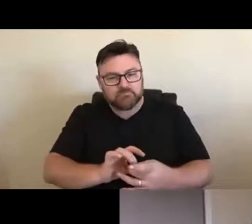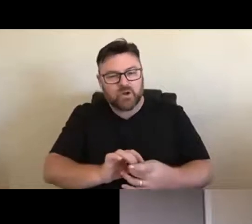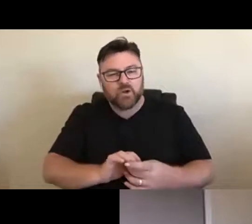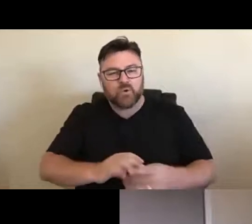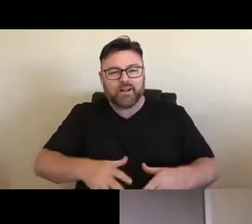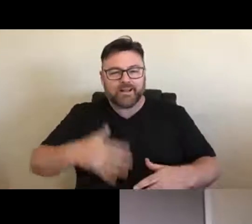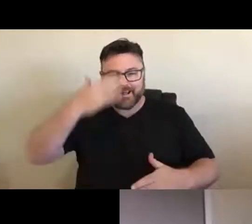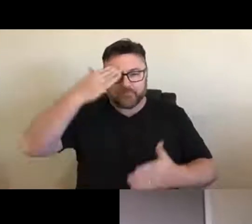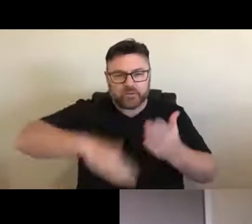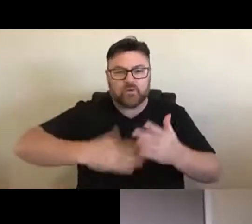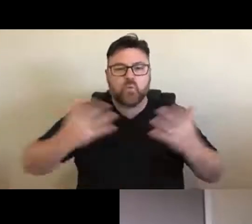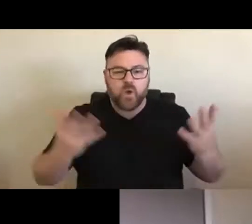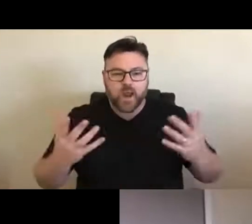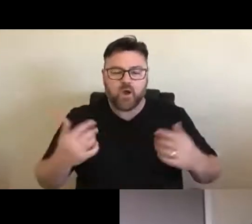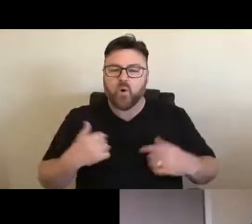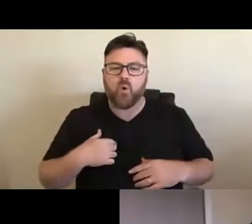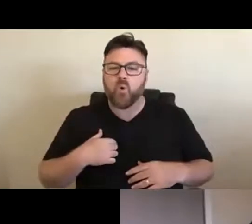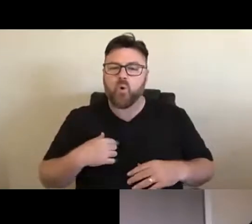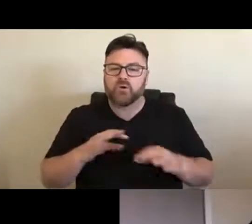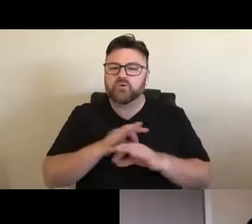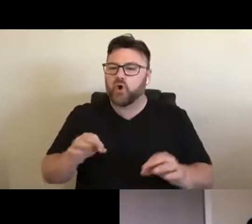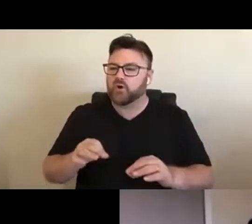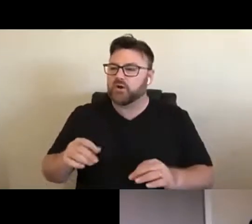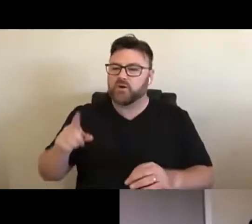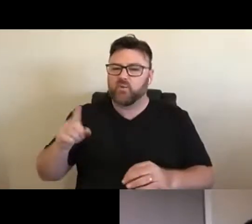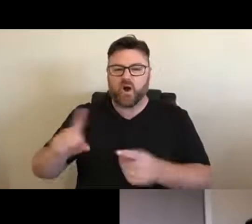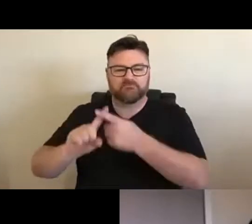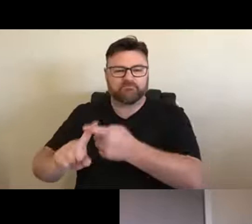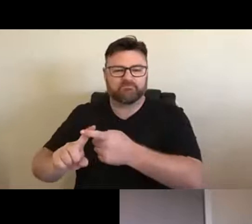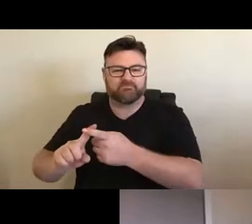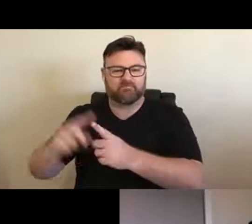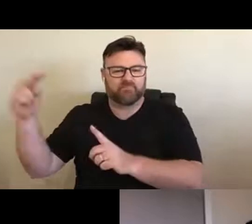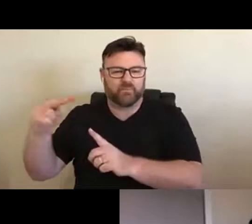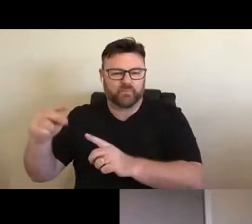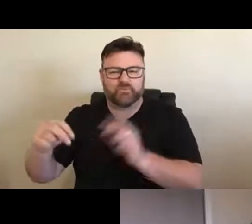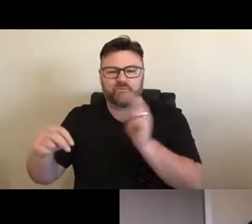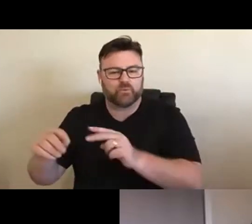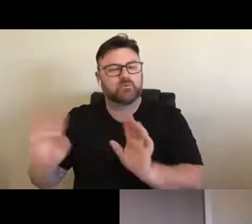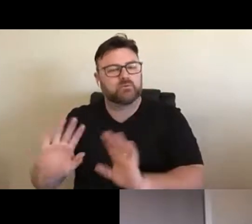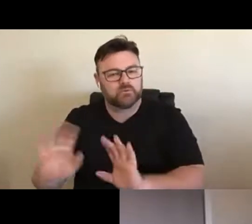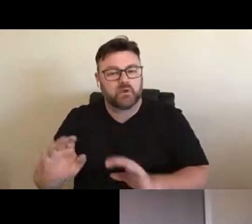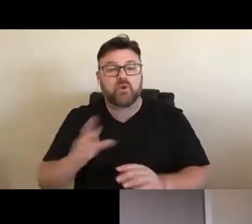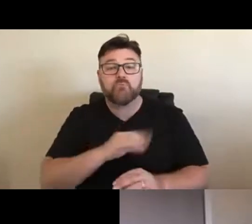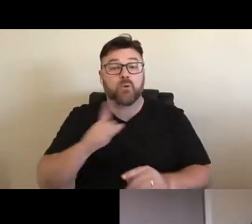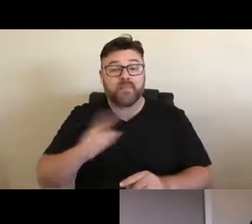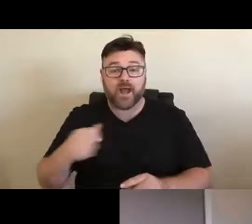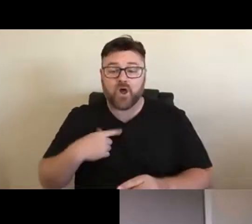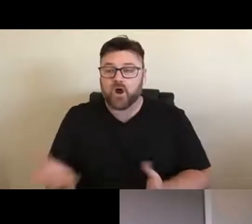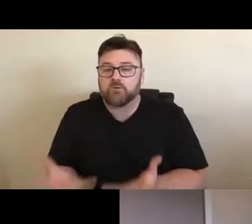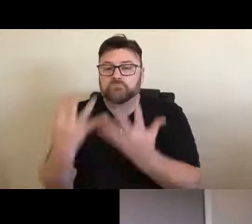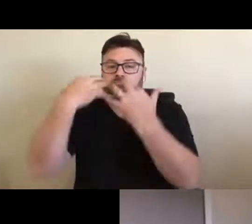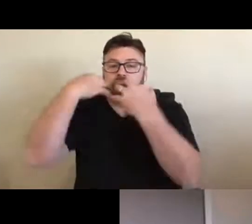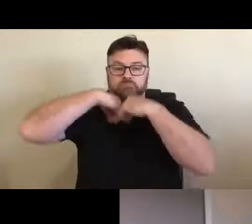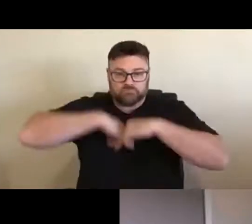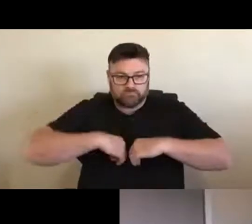than, say, a fixed vista or viewpoint. And in such, my paintings become quite layered. I return